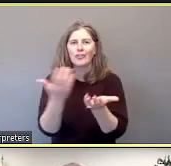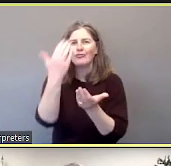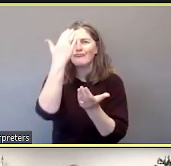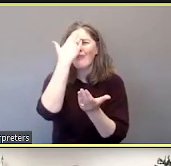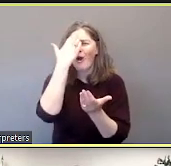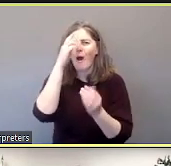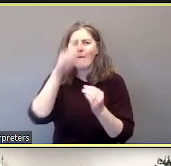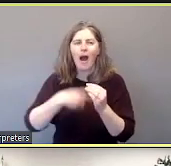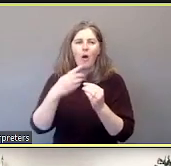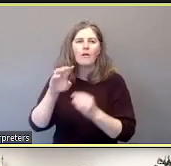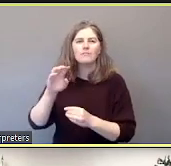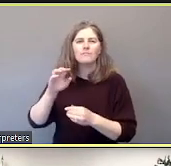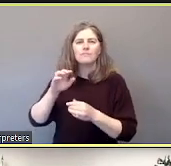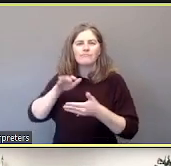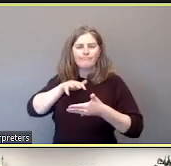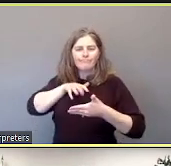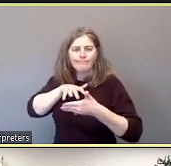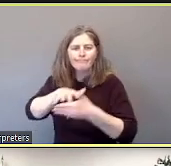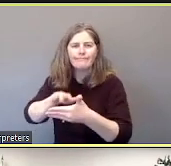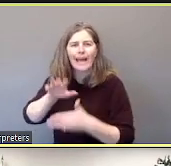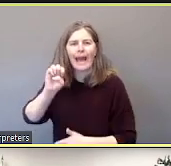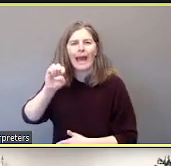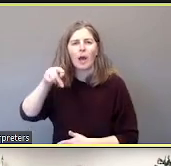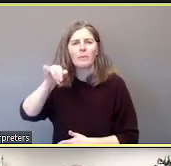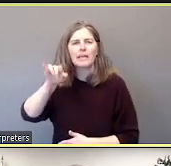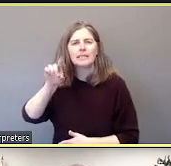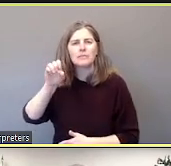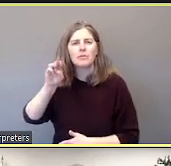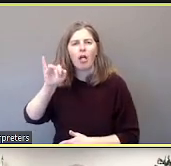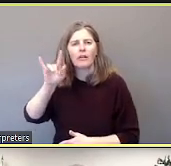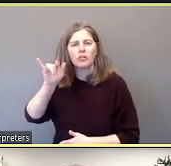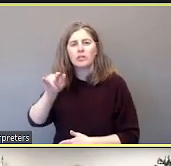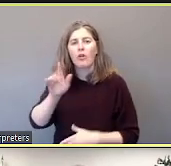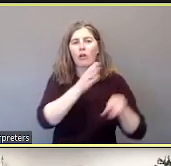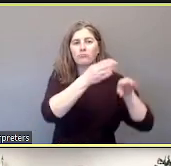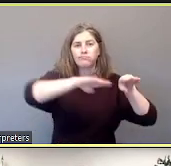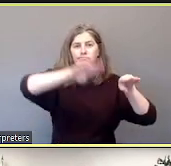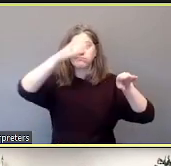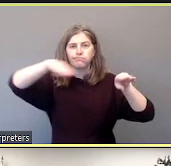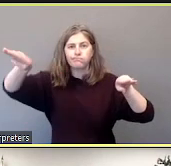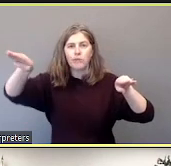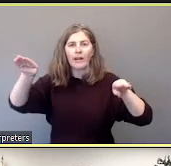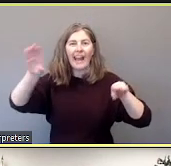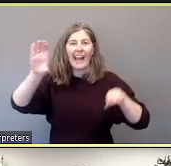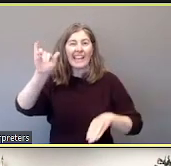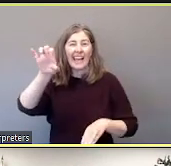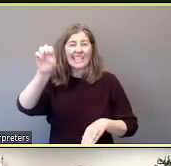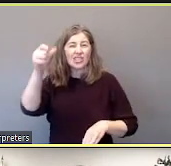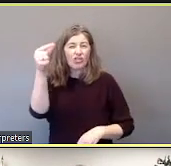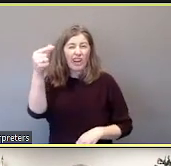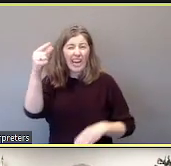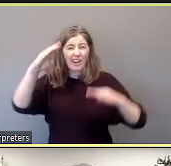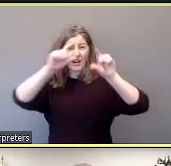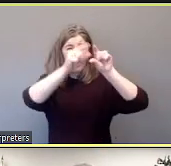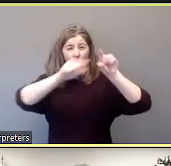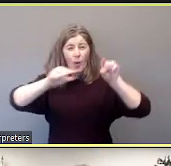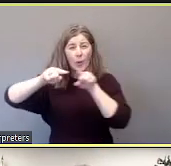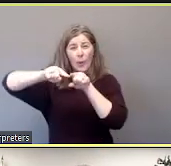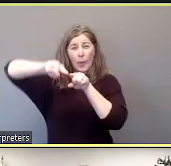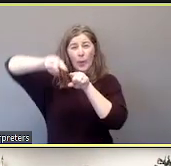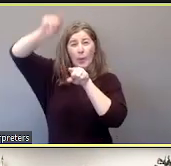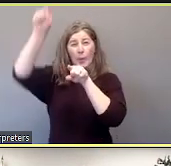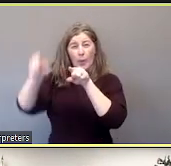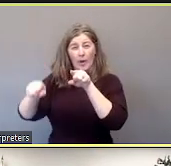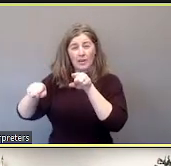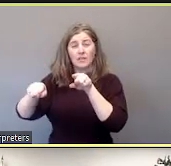about epidemiology in one slide. Our epi curve of cases at the top, the big tall spike, twice